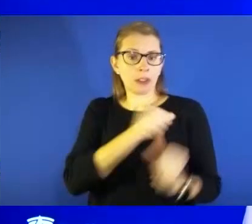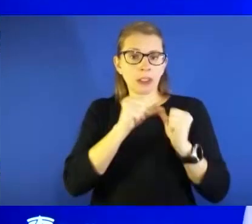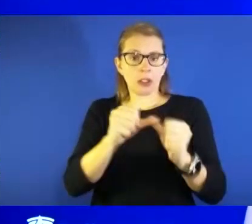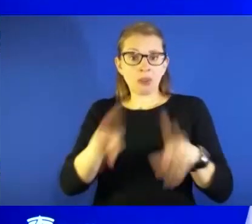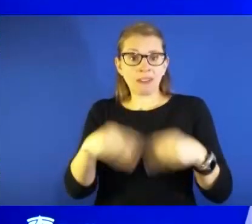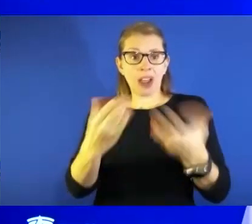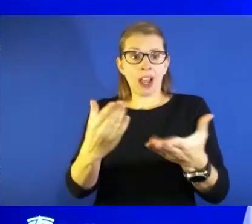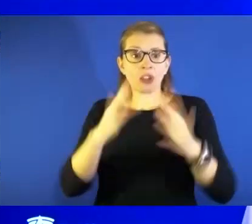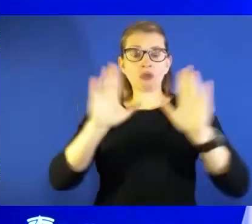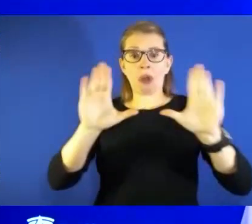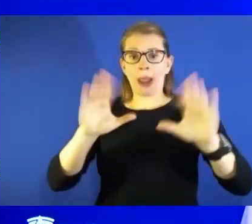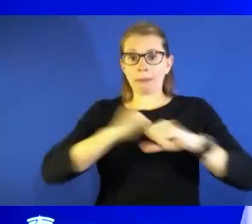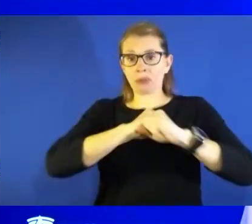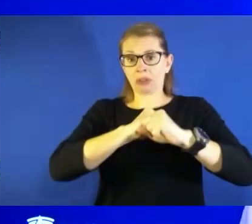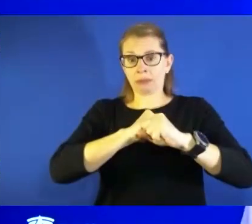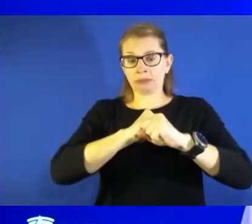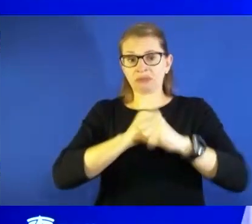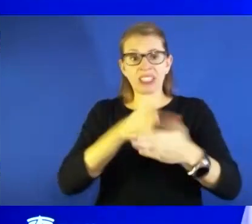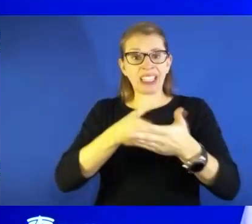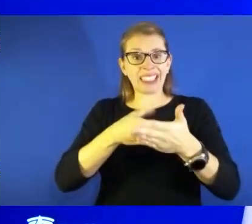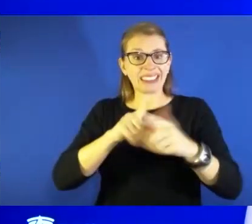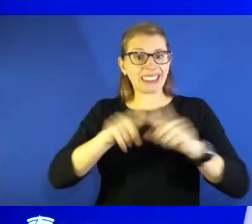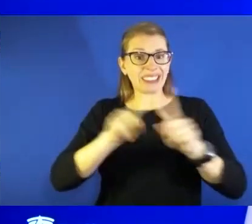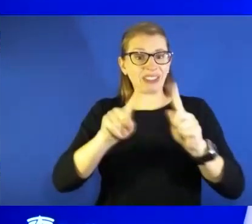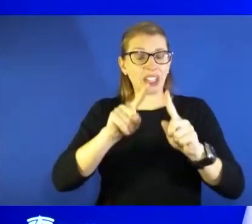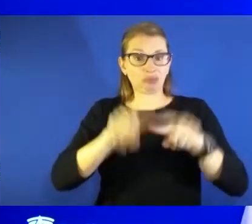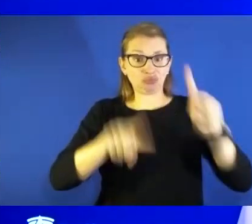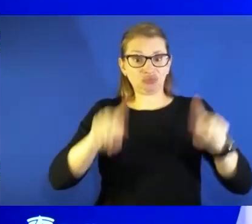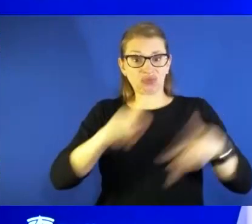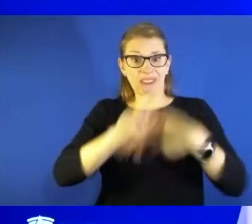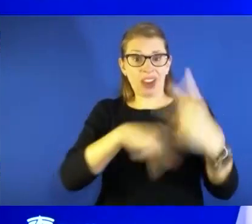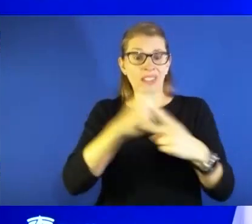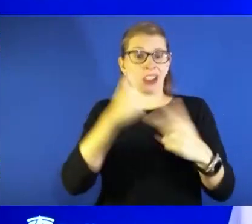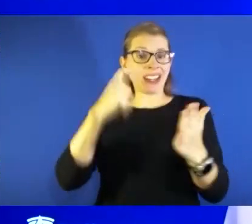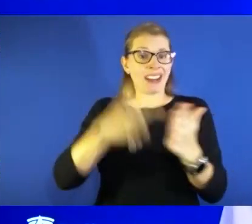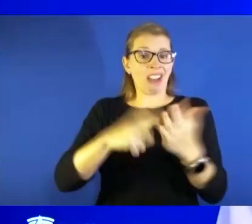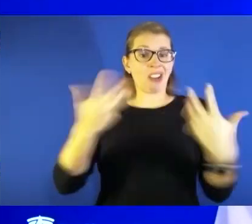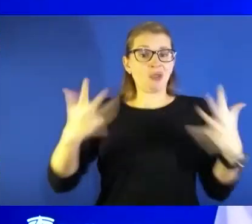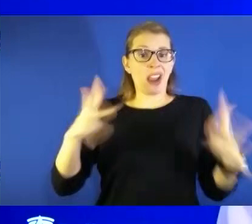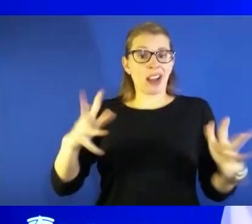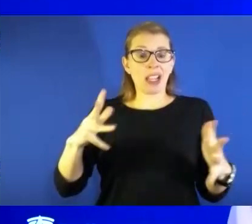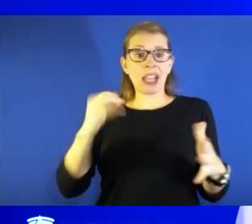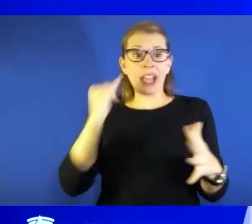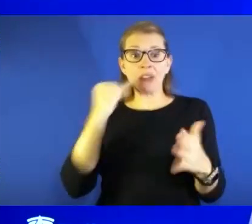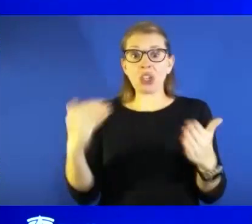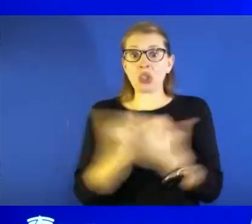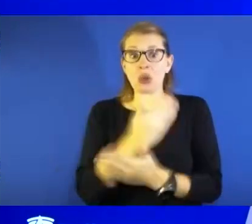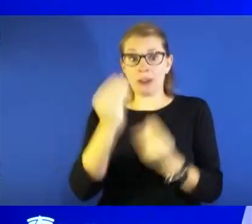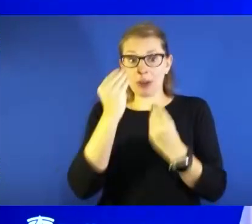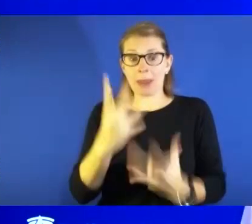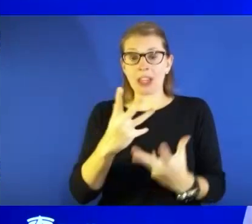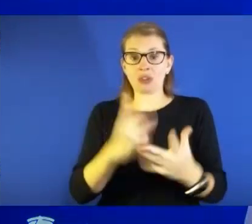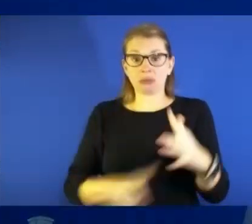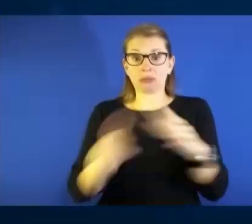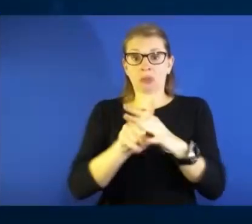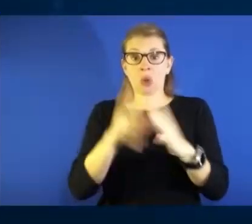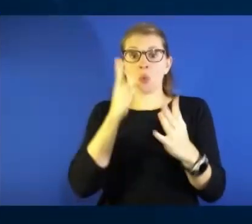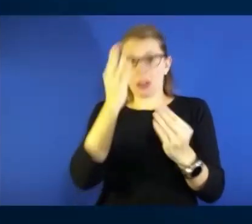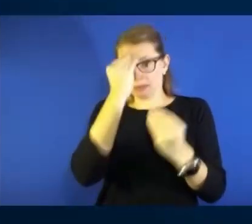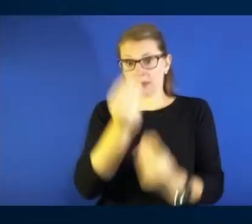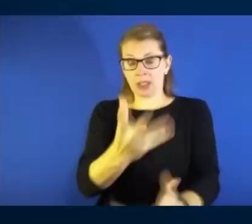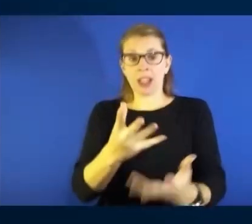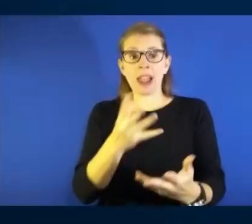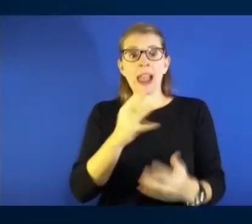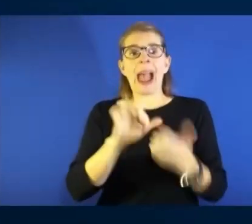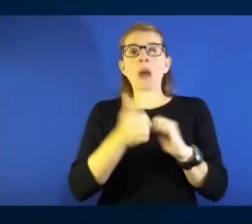protection even against all the variants that we've identified. But if any new information comes up, we'll certainly report that to you. How soon after the shot do you